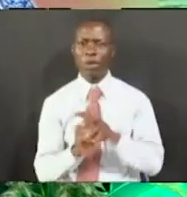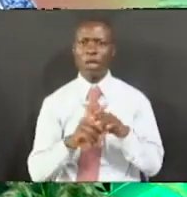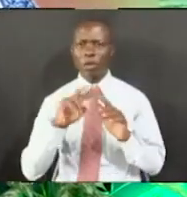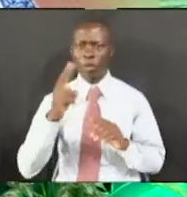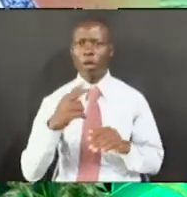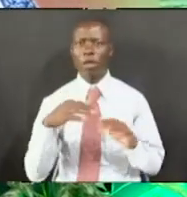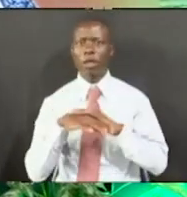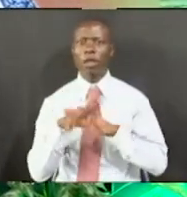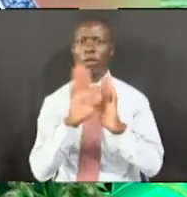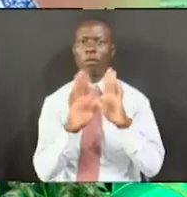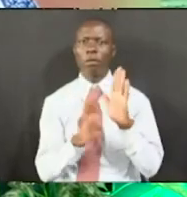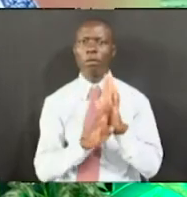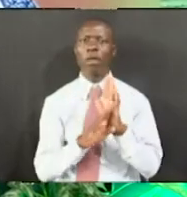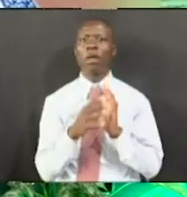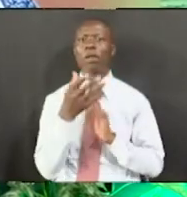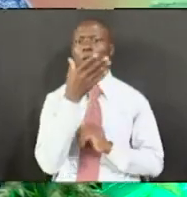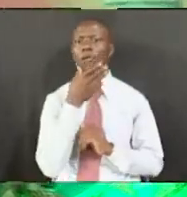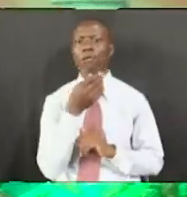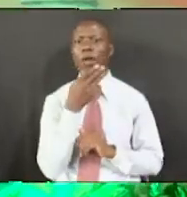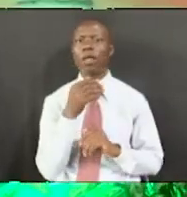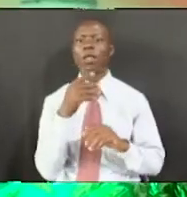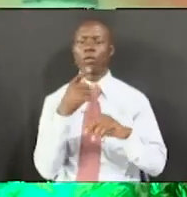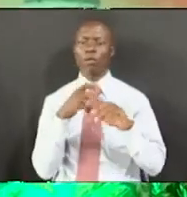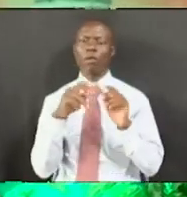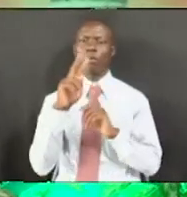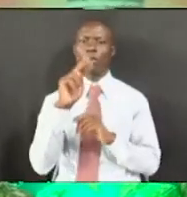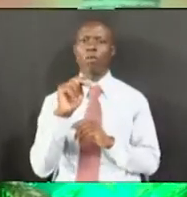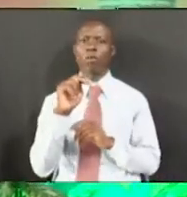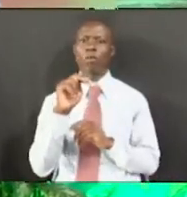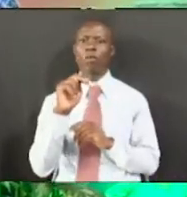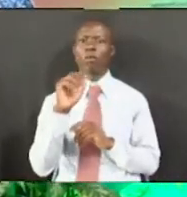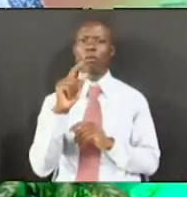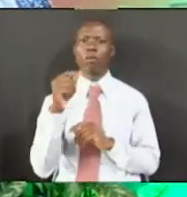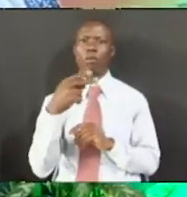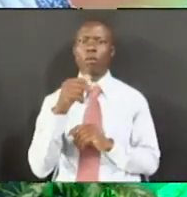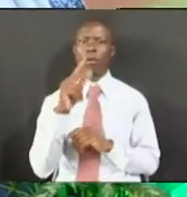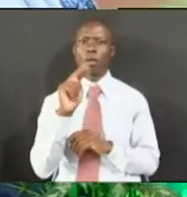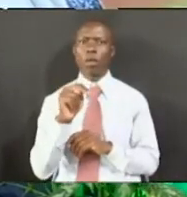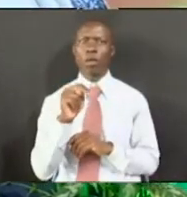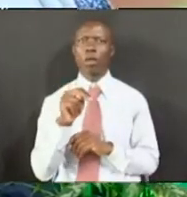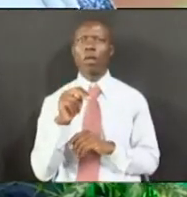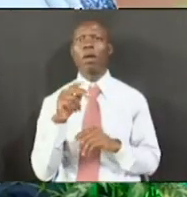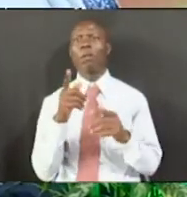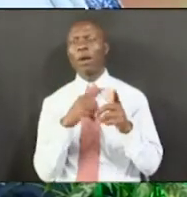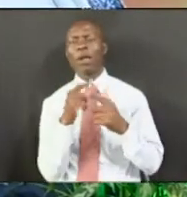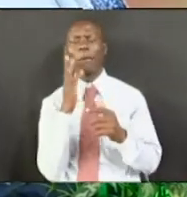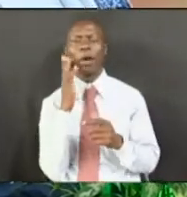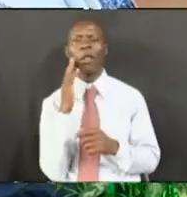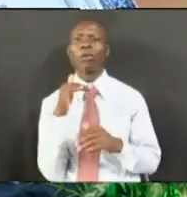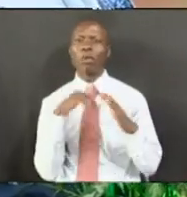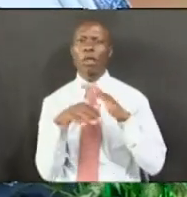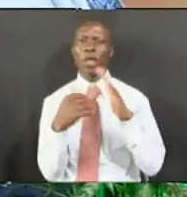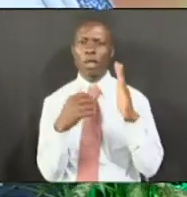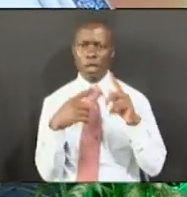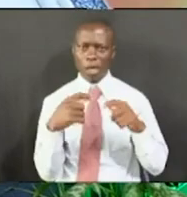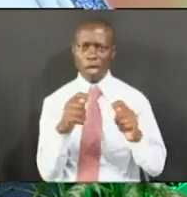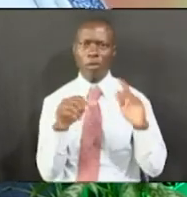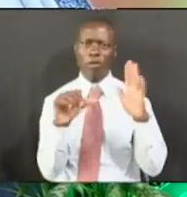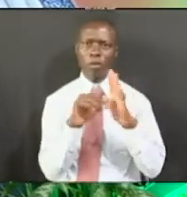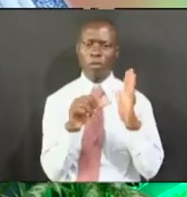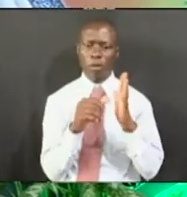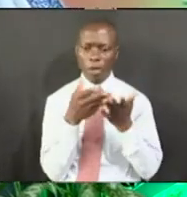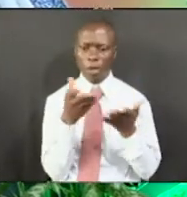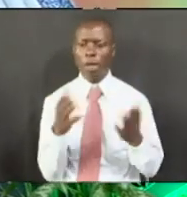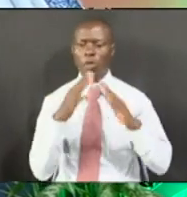that his father was from the Naphtali and his mother was from the tribe of the Canaanites. So he was born